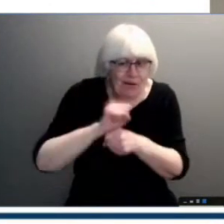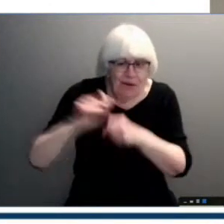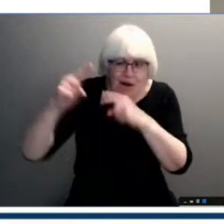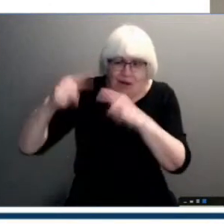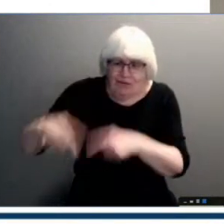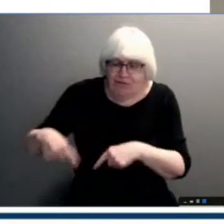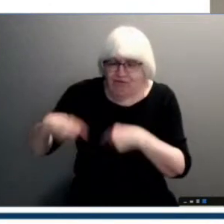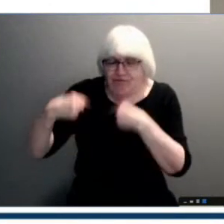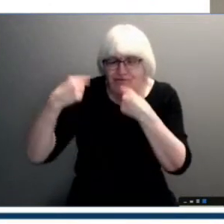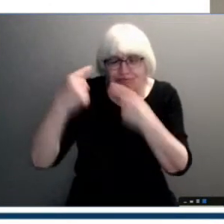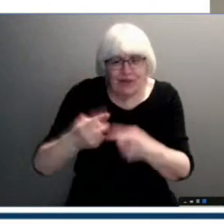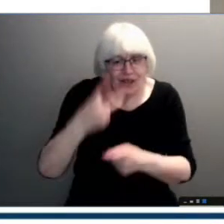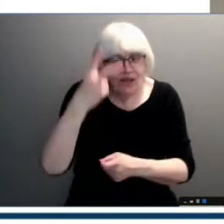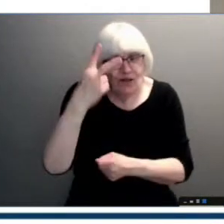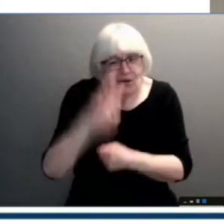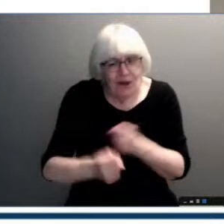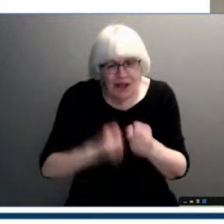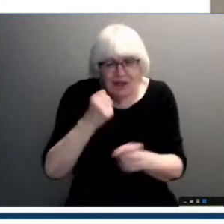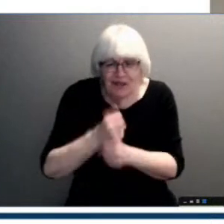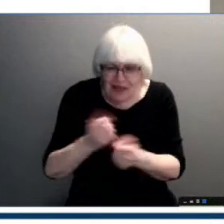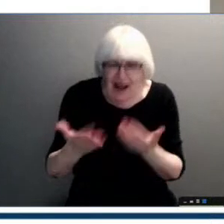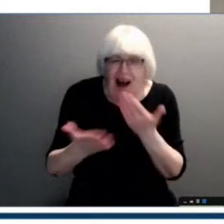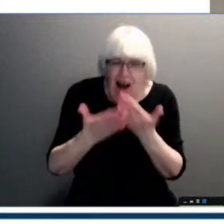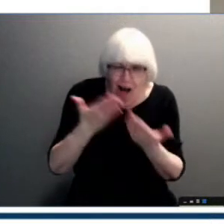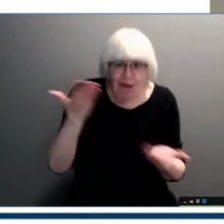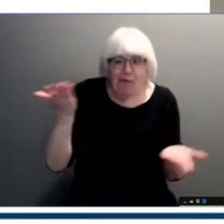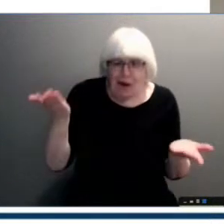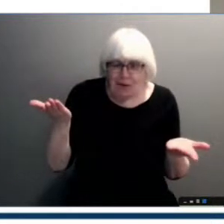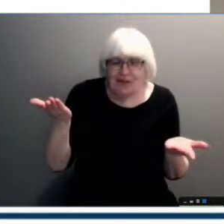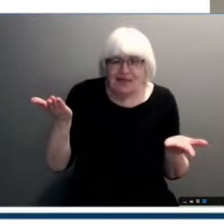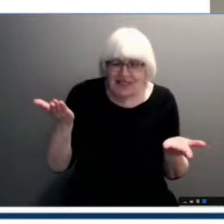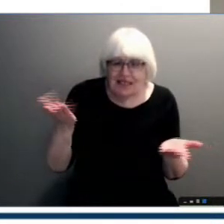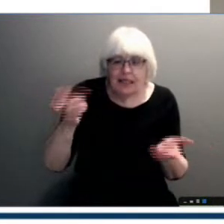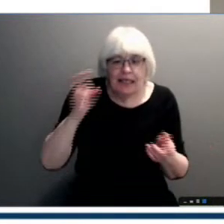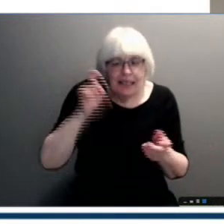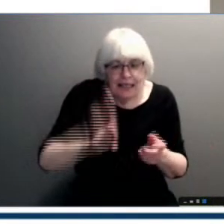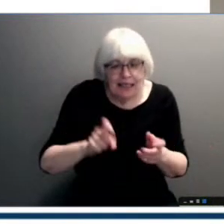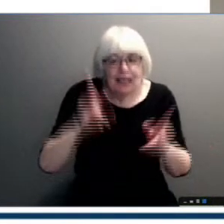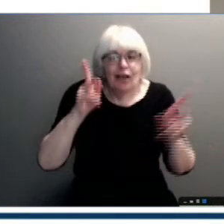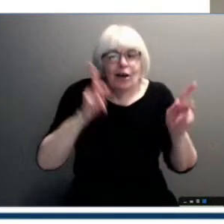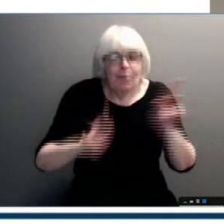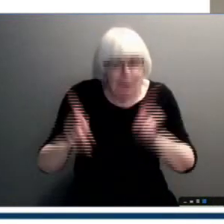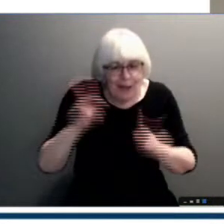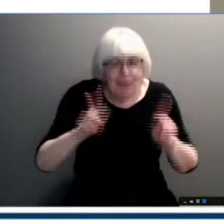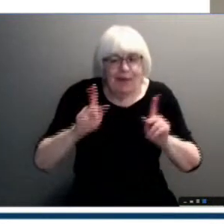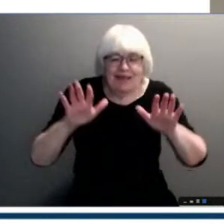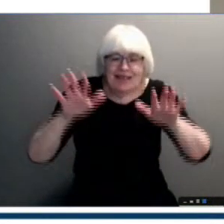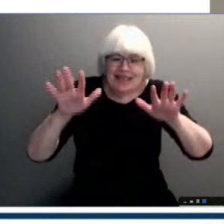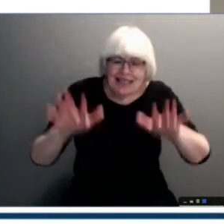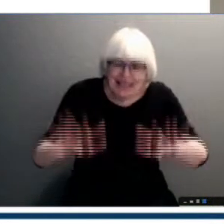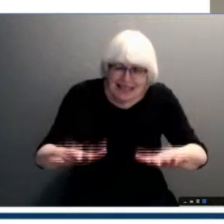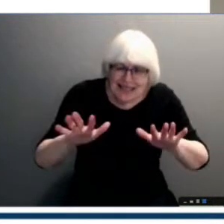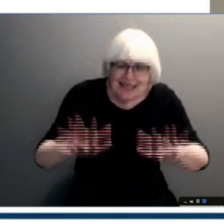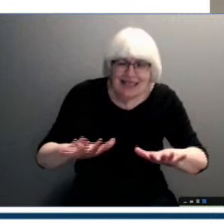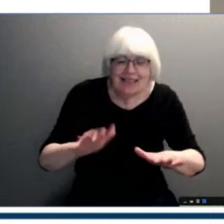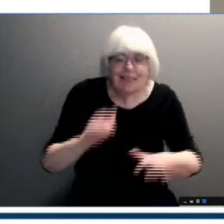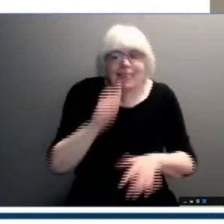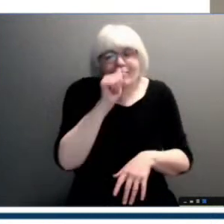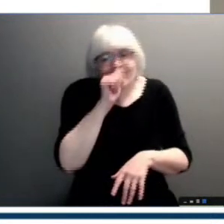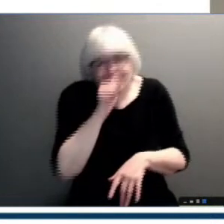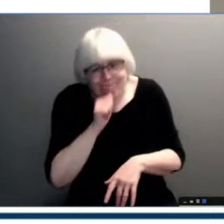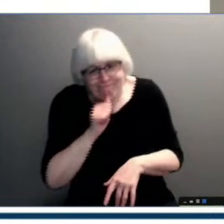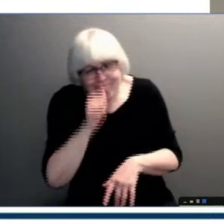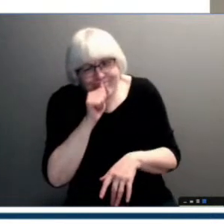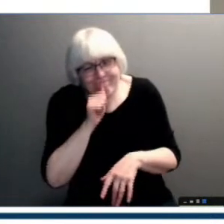almost, and that's what we need everybody to dig deep now, and we need all Nova Scotians to do what they can just